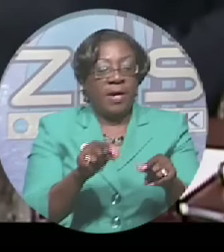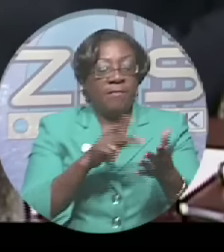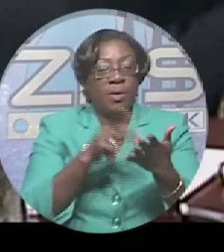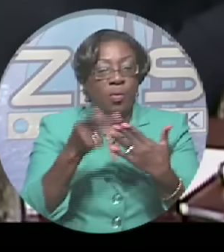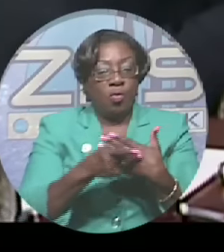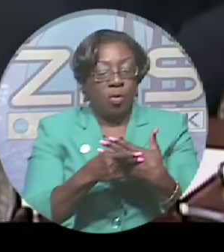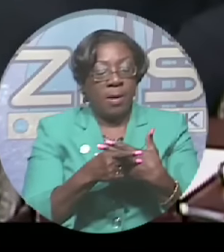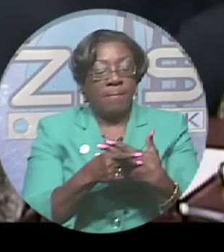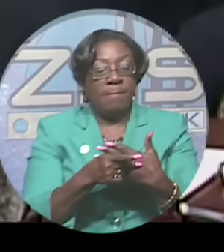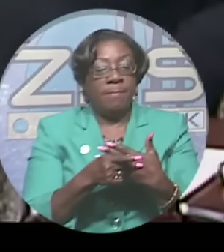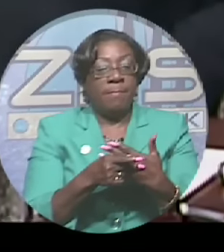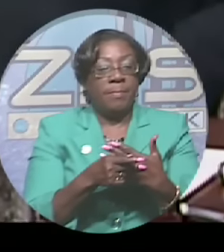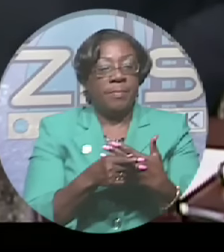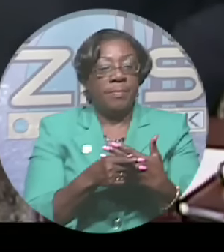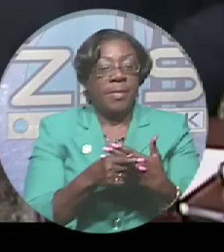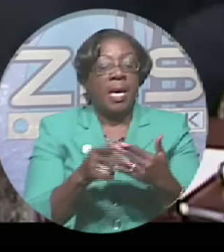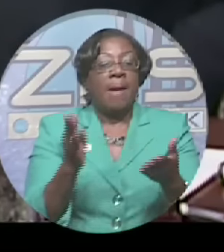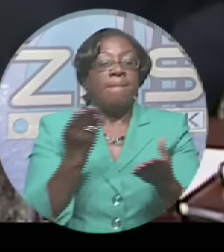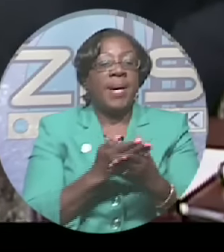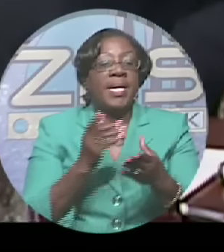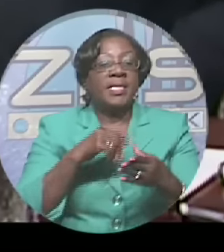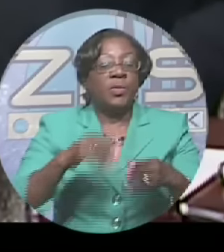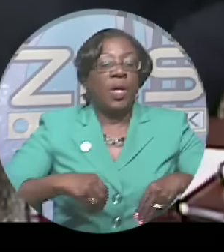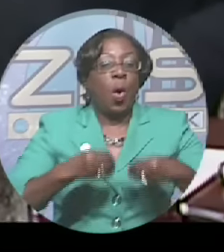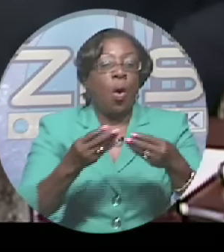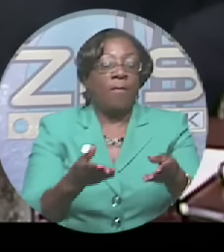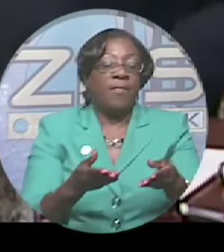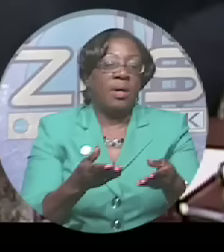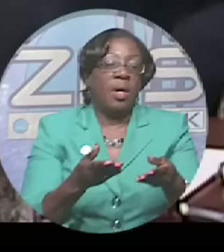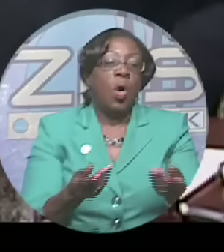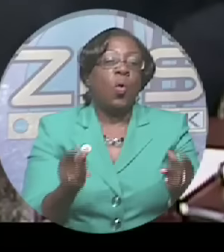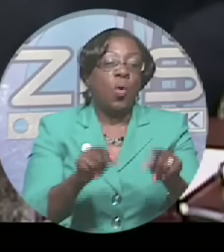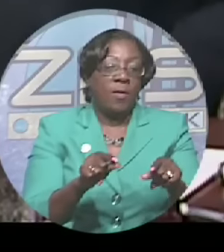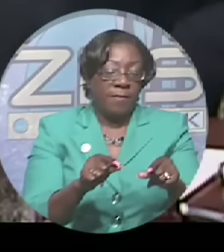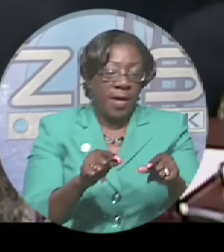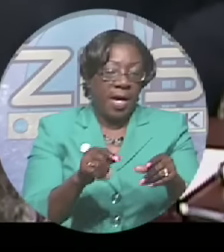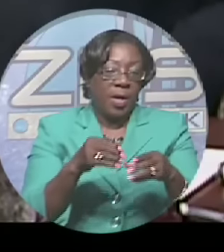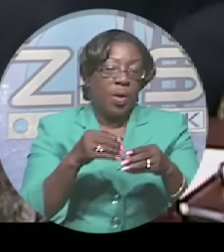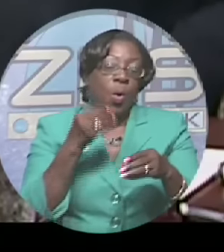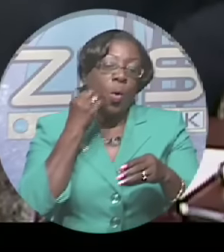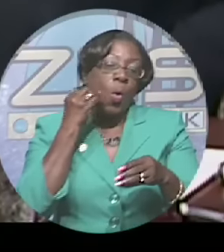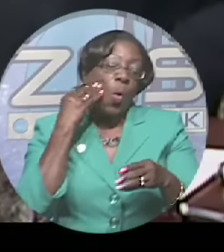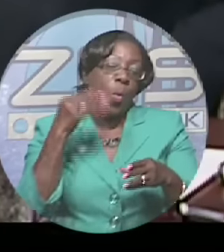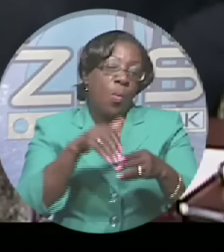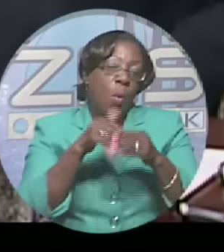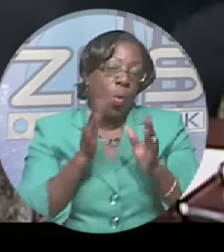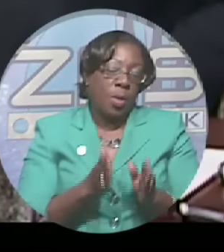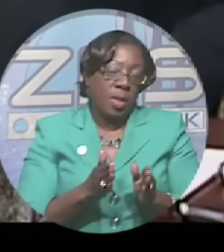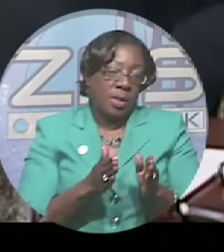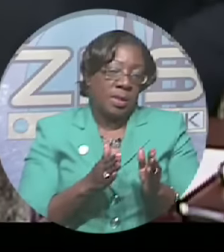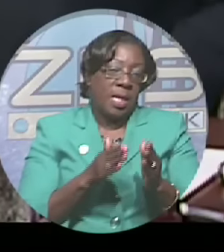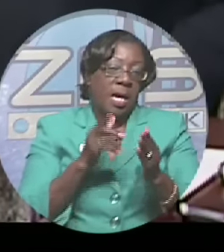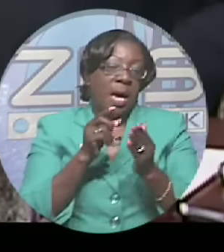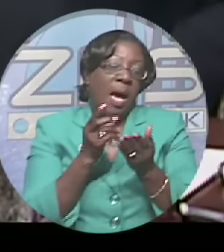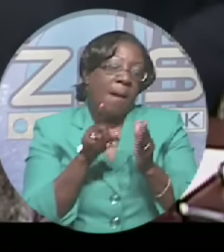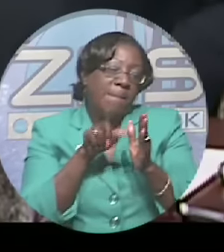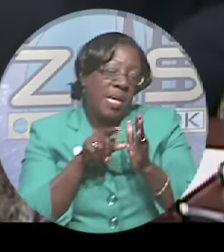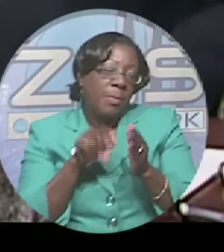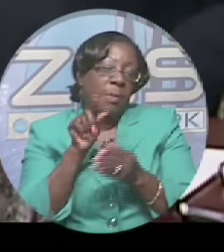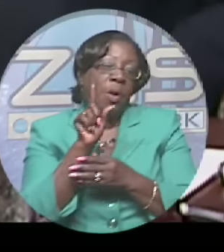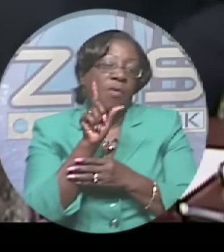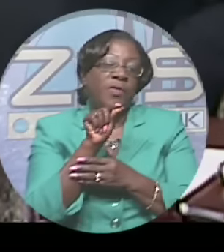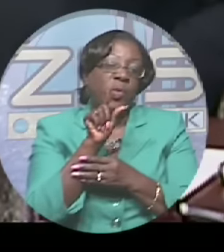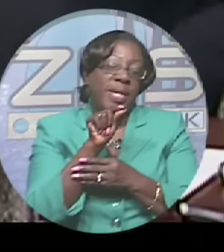Subject to program eligibility criteria, banks will offer qualifying borrowers a minimum of 20 to